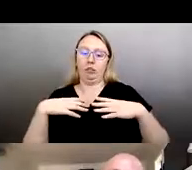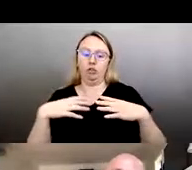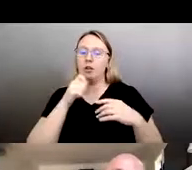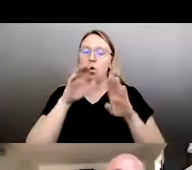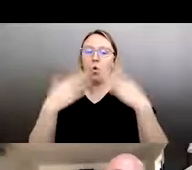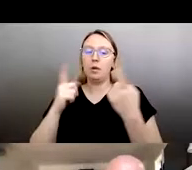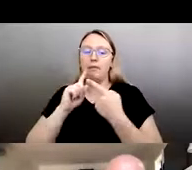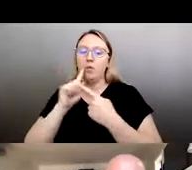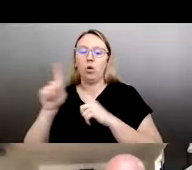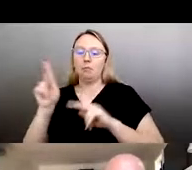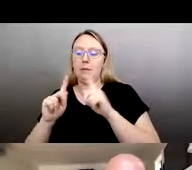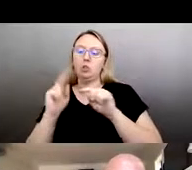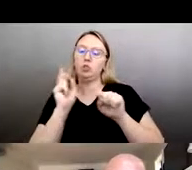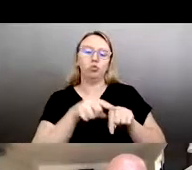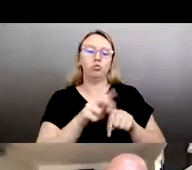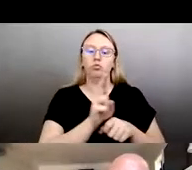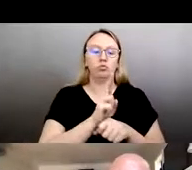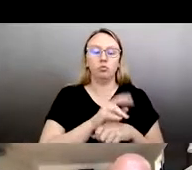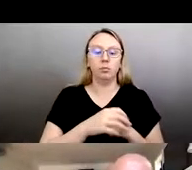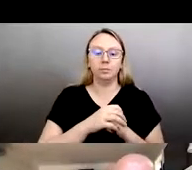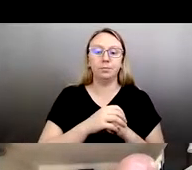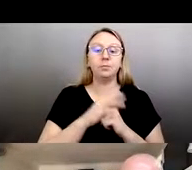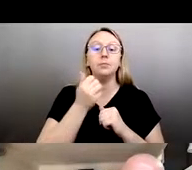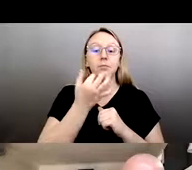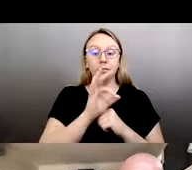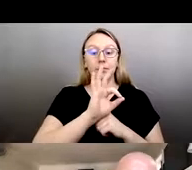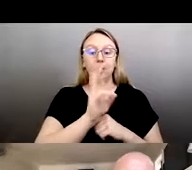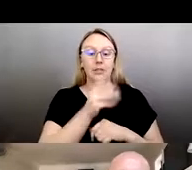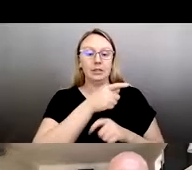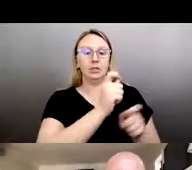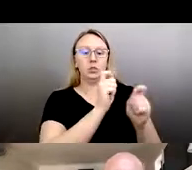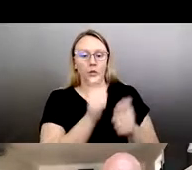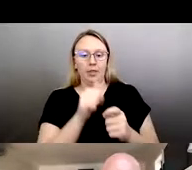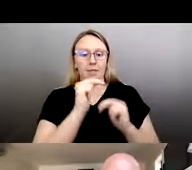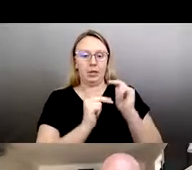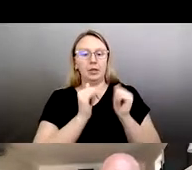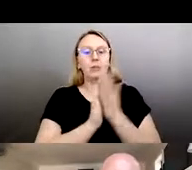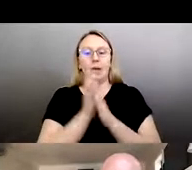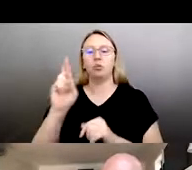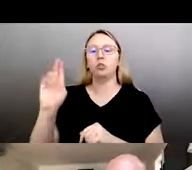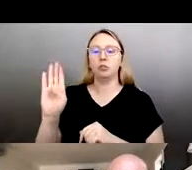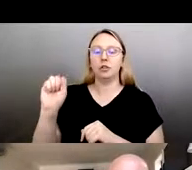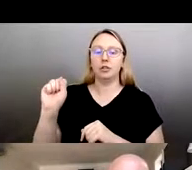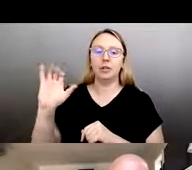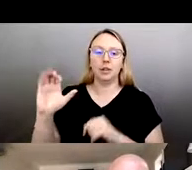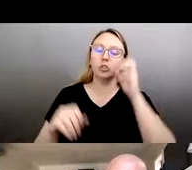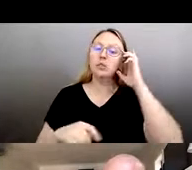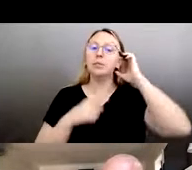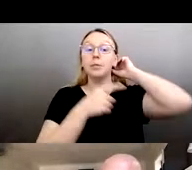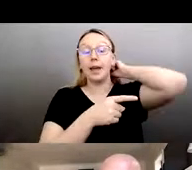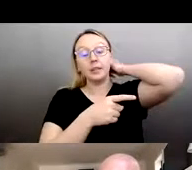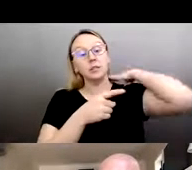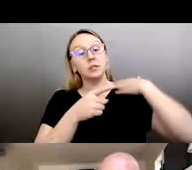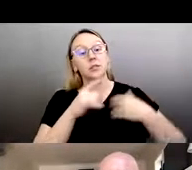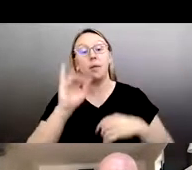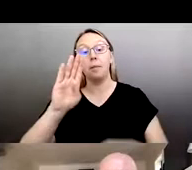he donated this building, which became the Roger Brown Study Collection. And so this is Roger's home in New Buffalo, Michigan, designed by